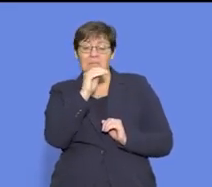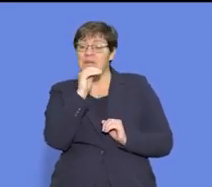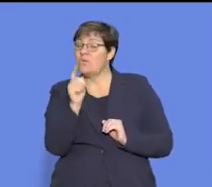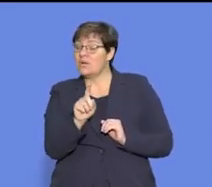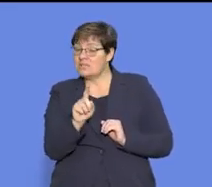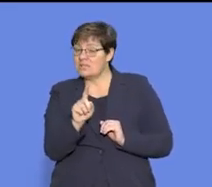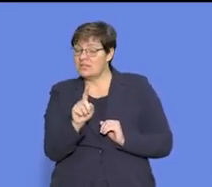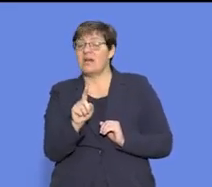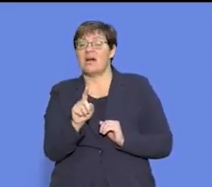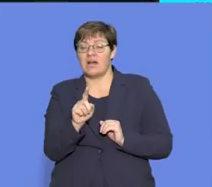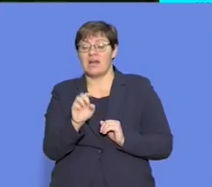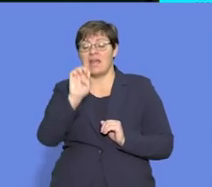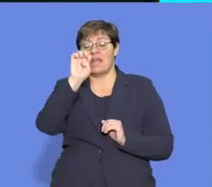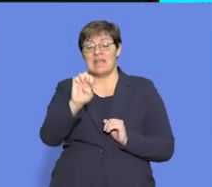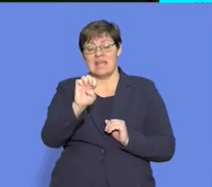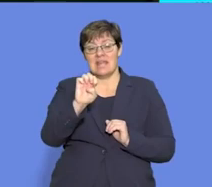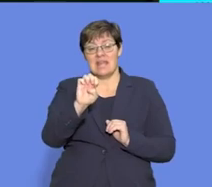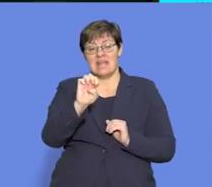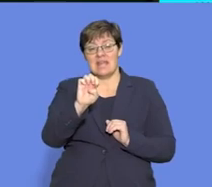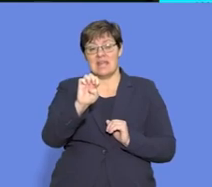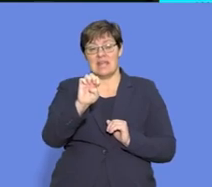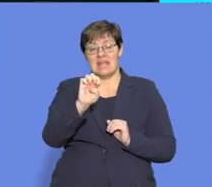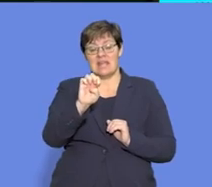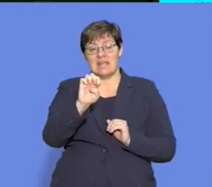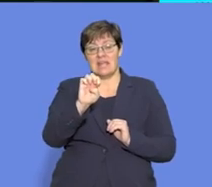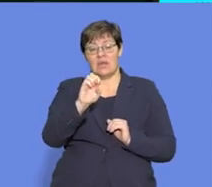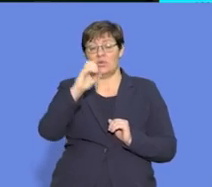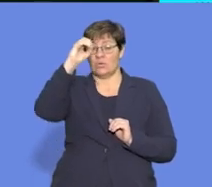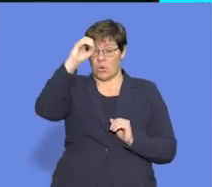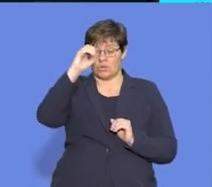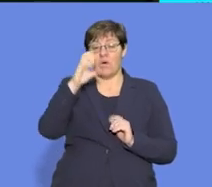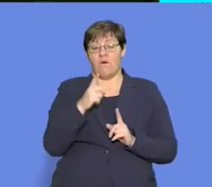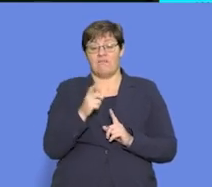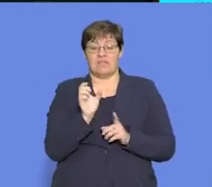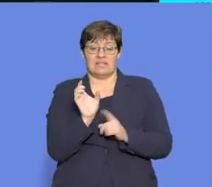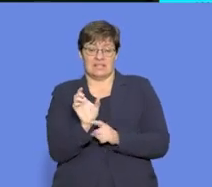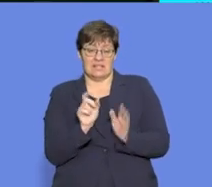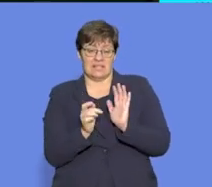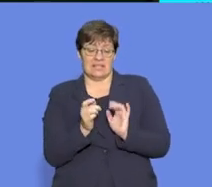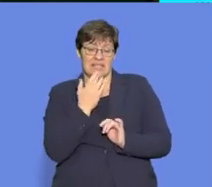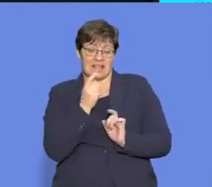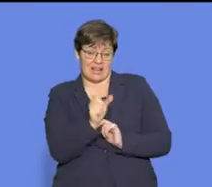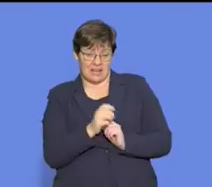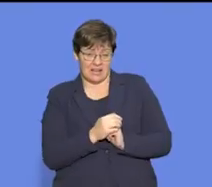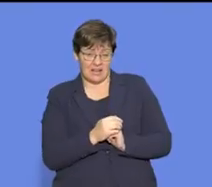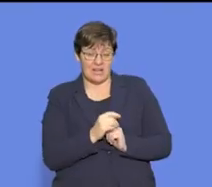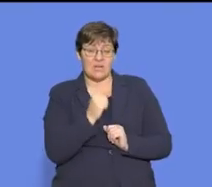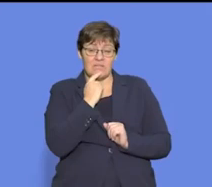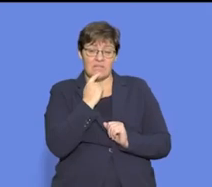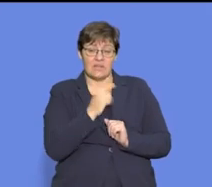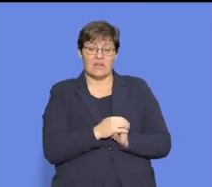minus 0.76 is what we call the E naught of the cell. And so when we've